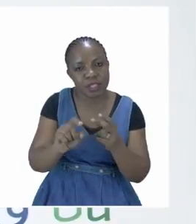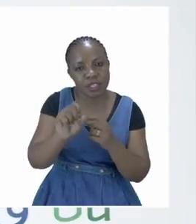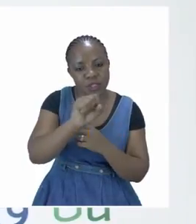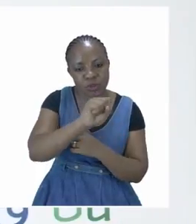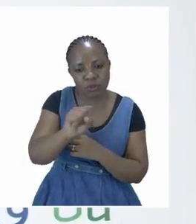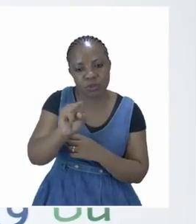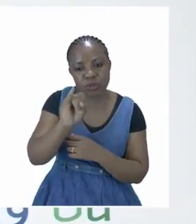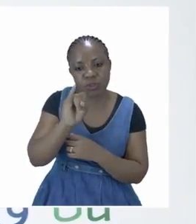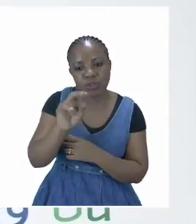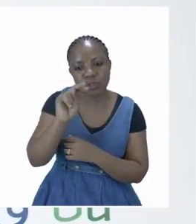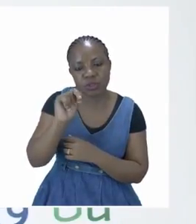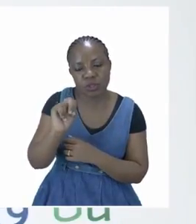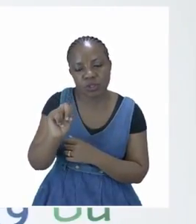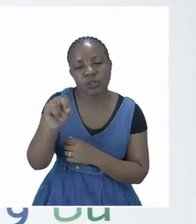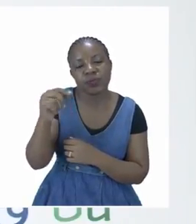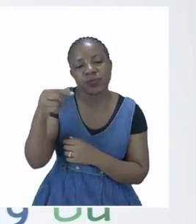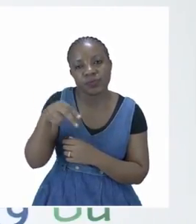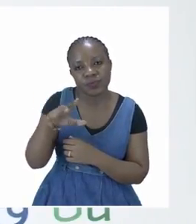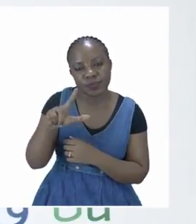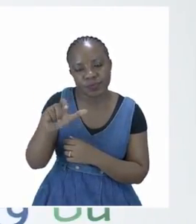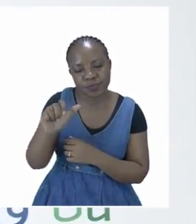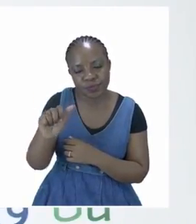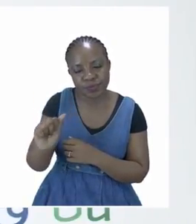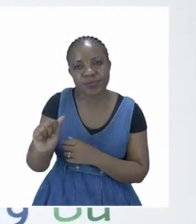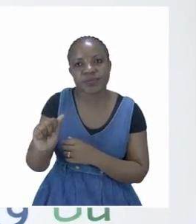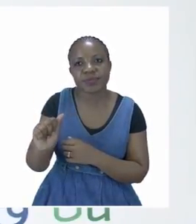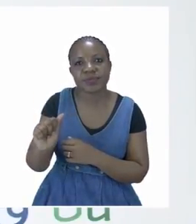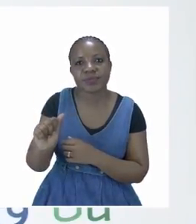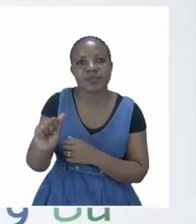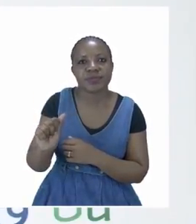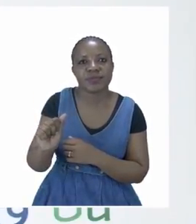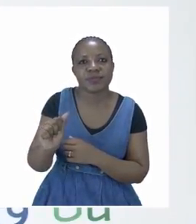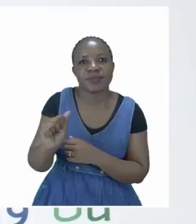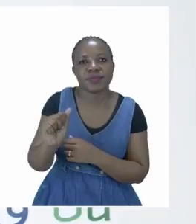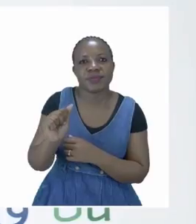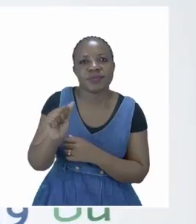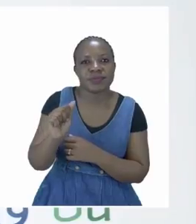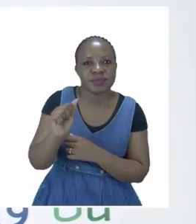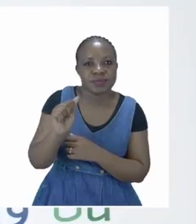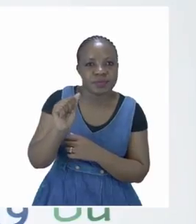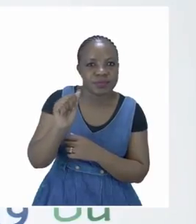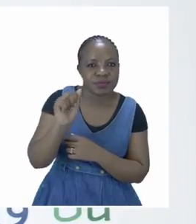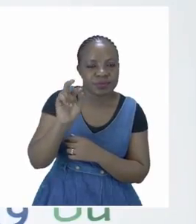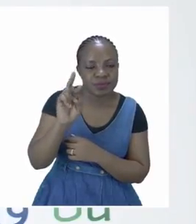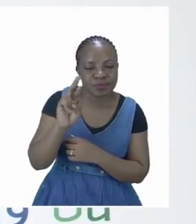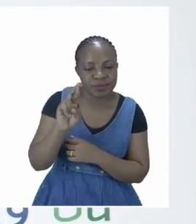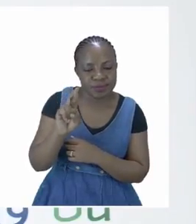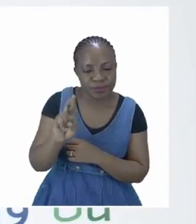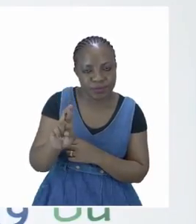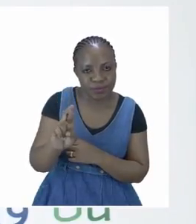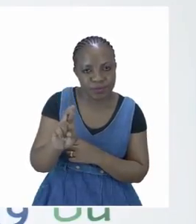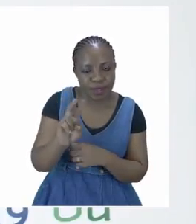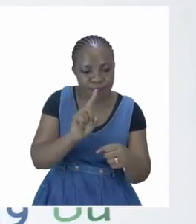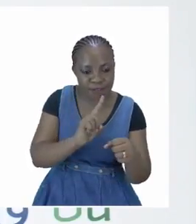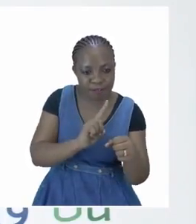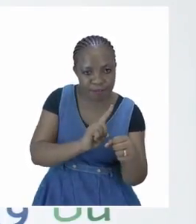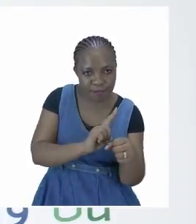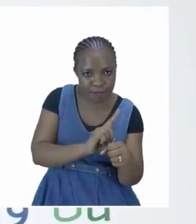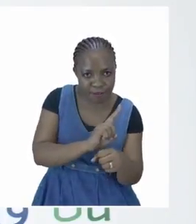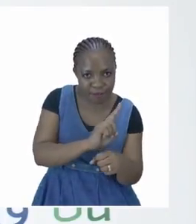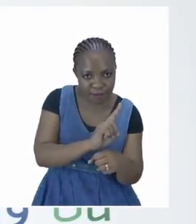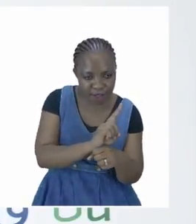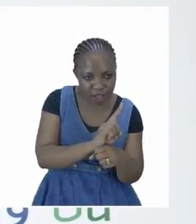the singular and then change the singular by adding S into